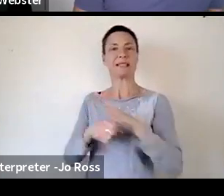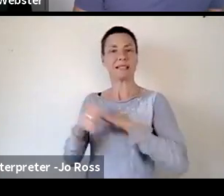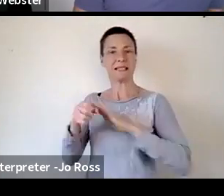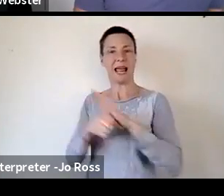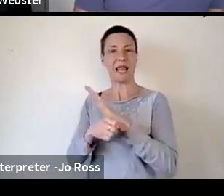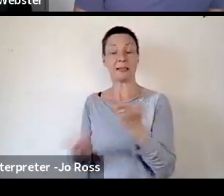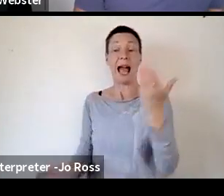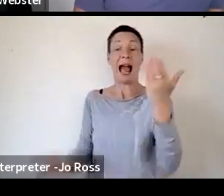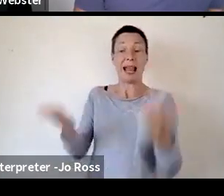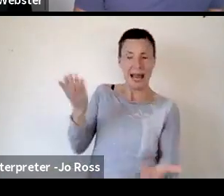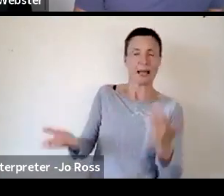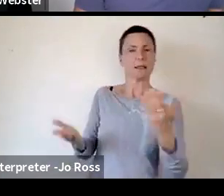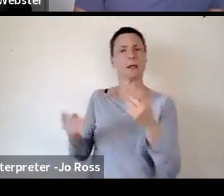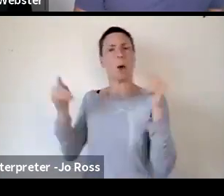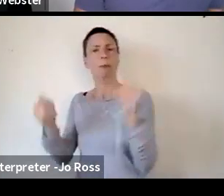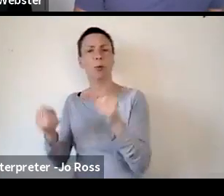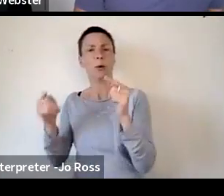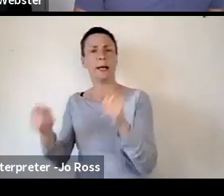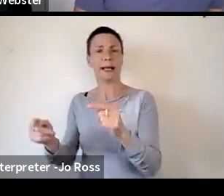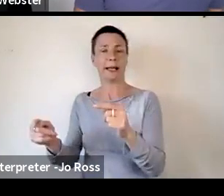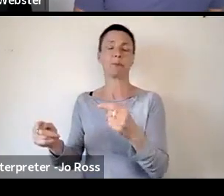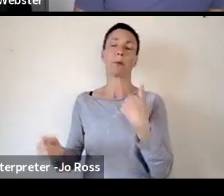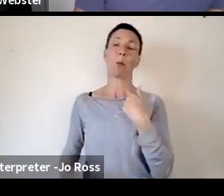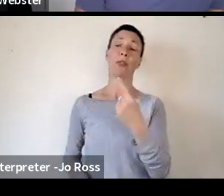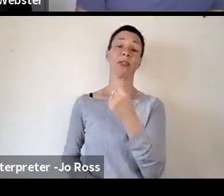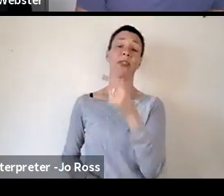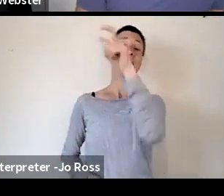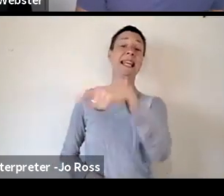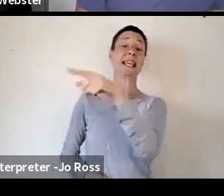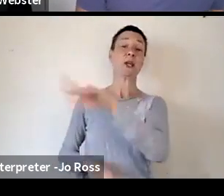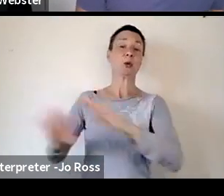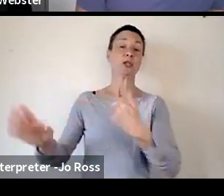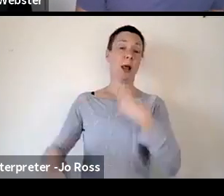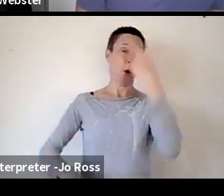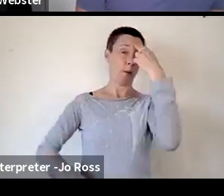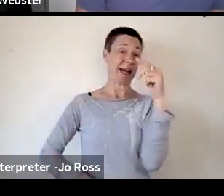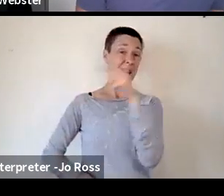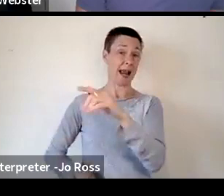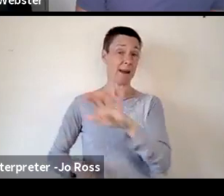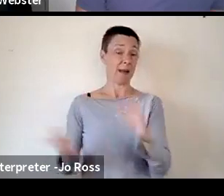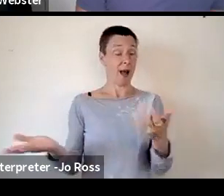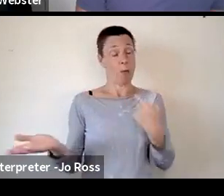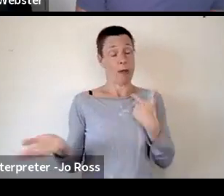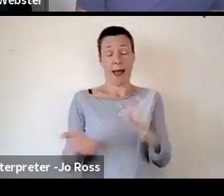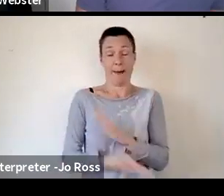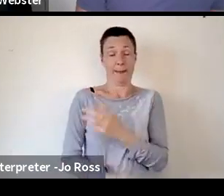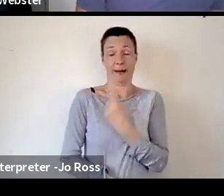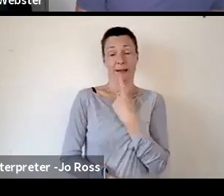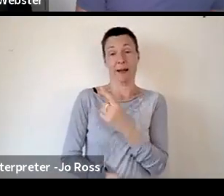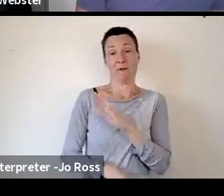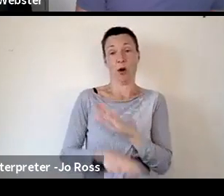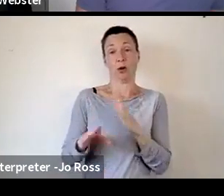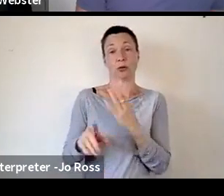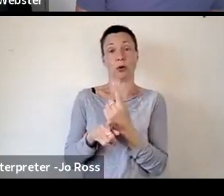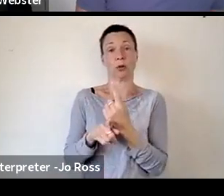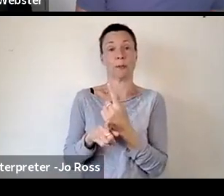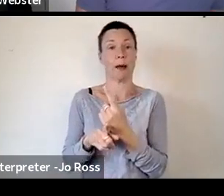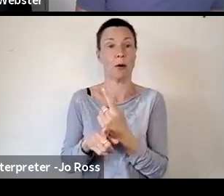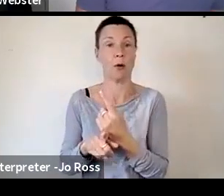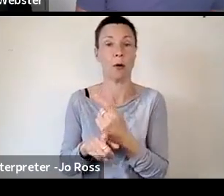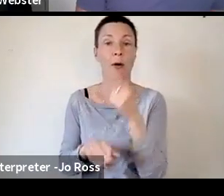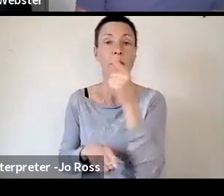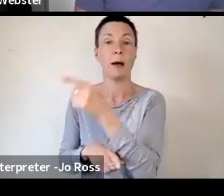stuff. And with he who shall not be named, who I will happily go on record and say, because I've not talked about it publicly before,